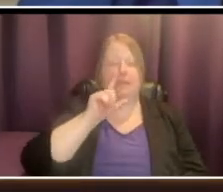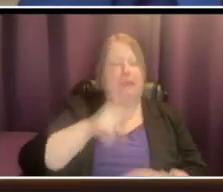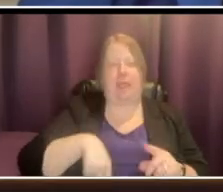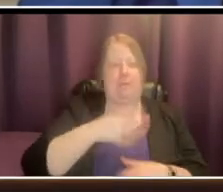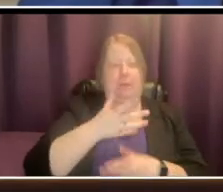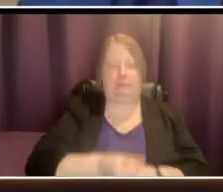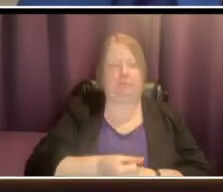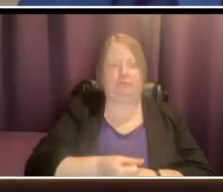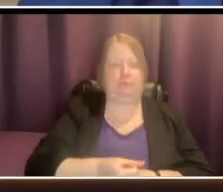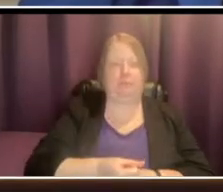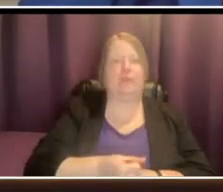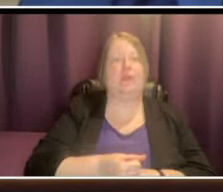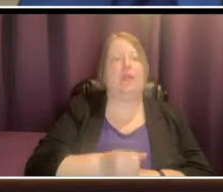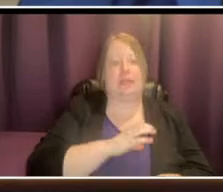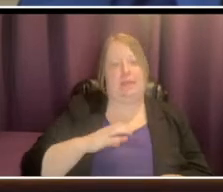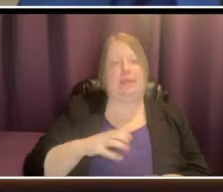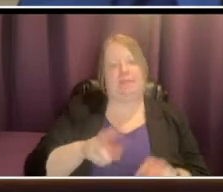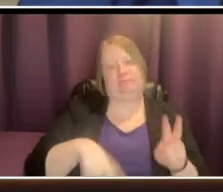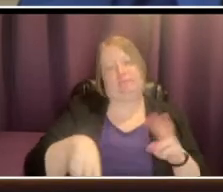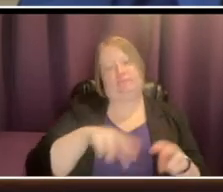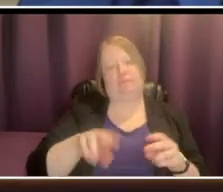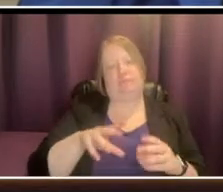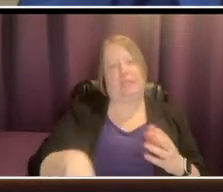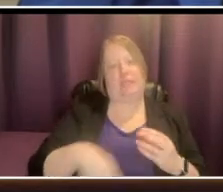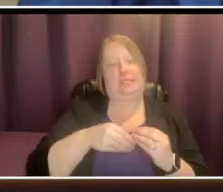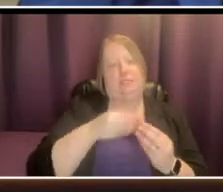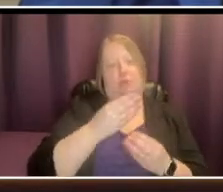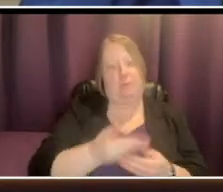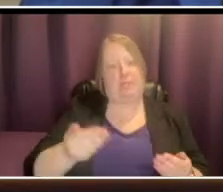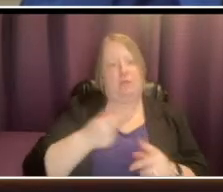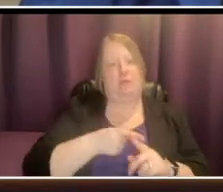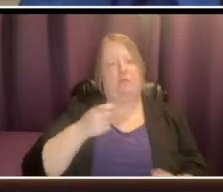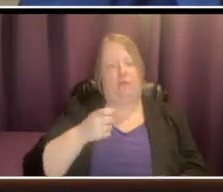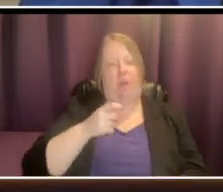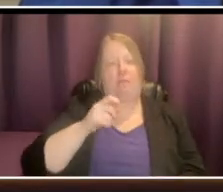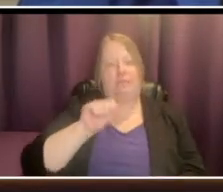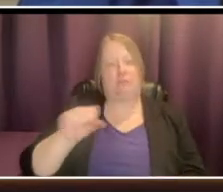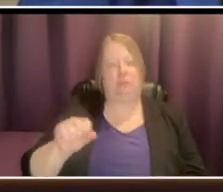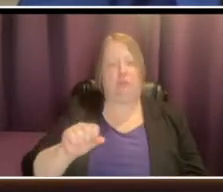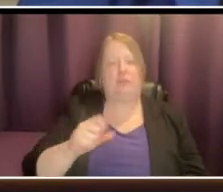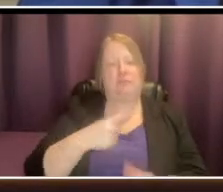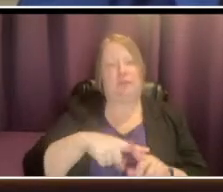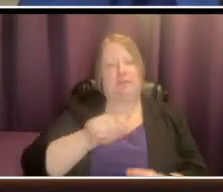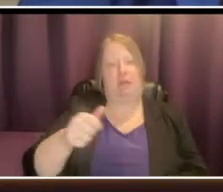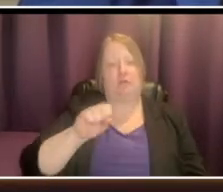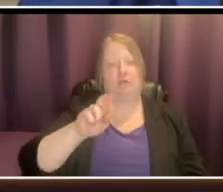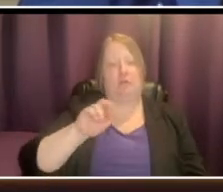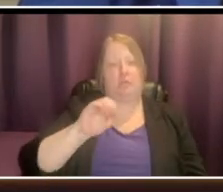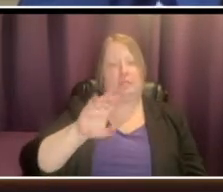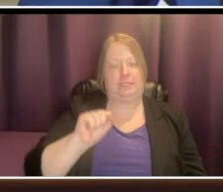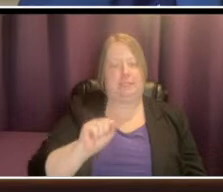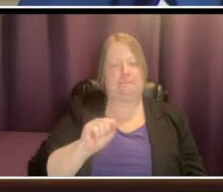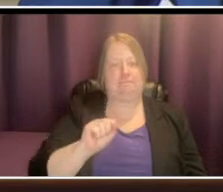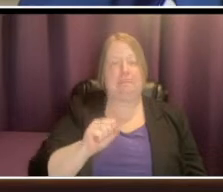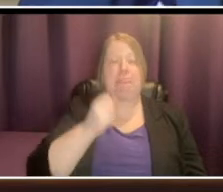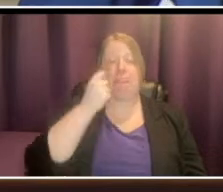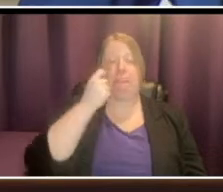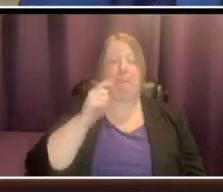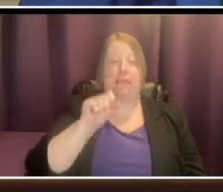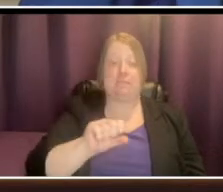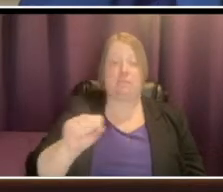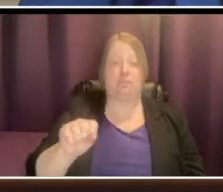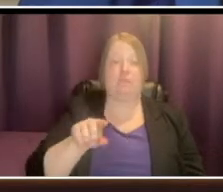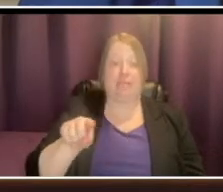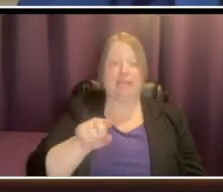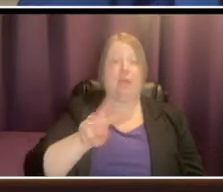committee is reviewing additional material from the Secret Service and other sources. The Secret Service was monitoring this kind